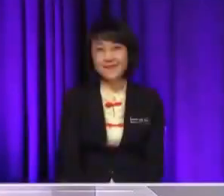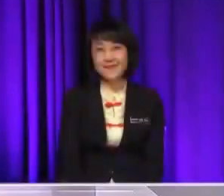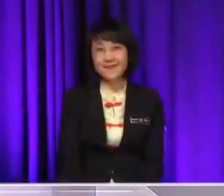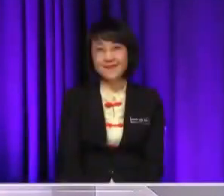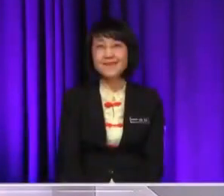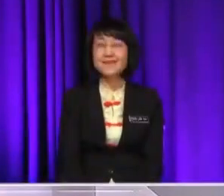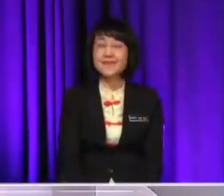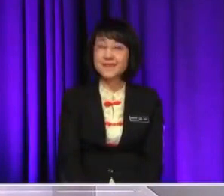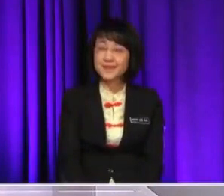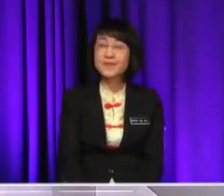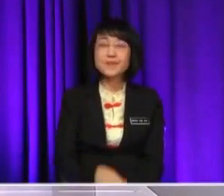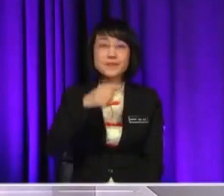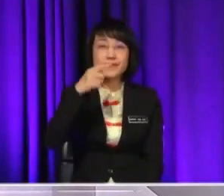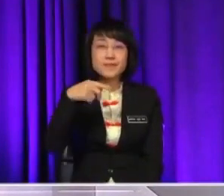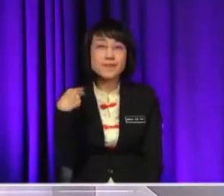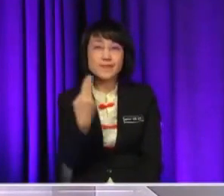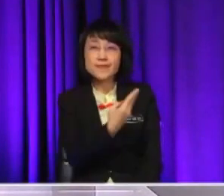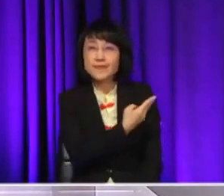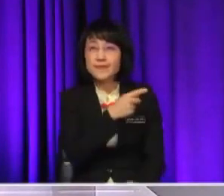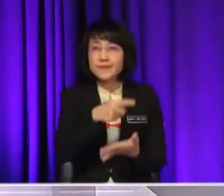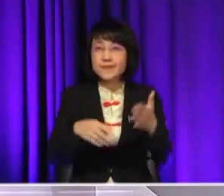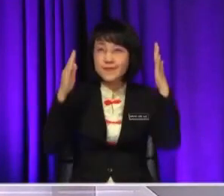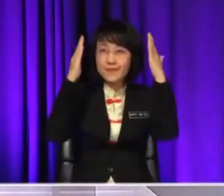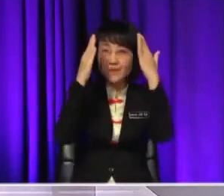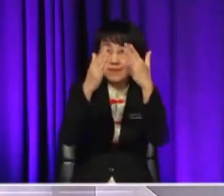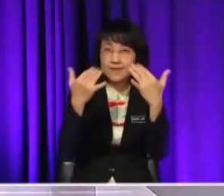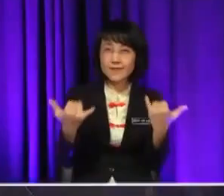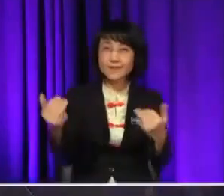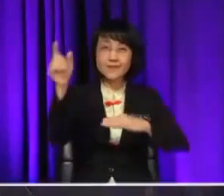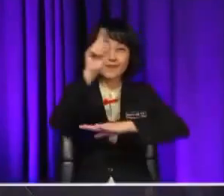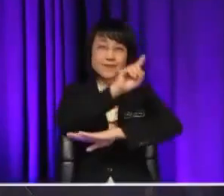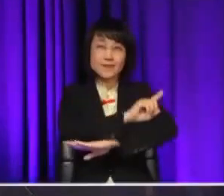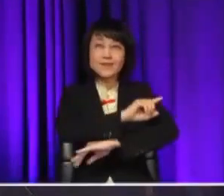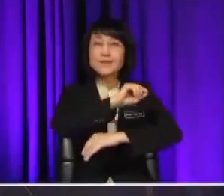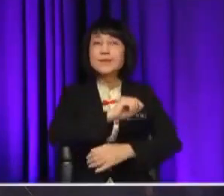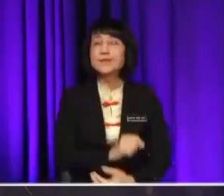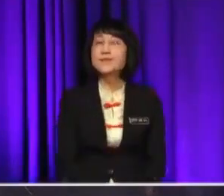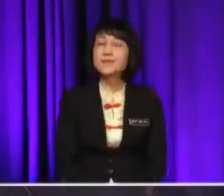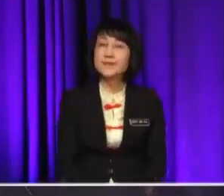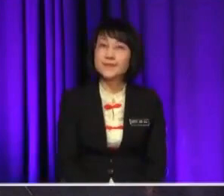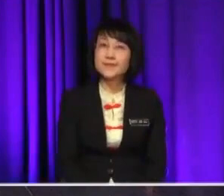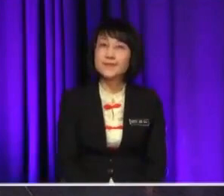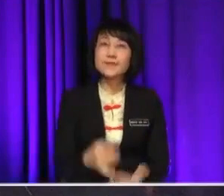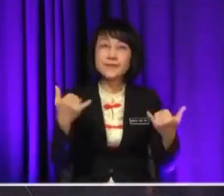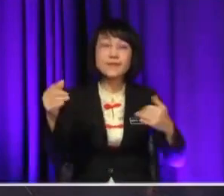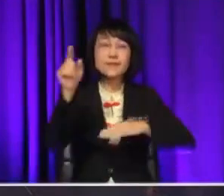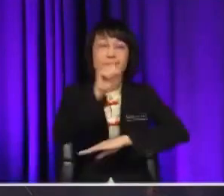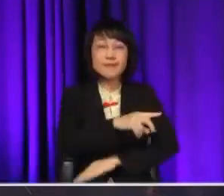Hoshini. Could you tell us what are we going to focus our lesson on today? Okay, so today we're going to look at the